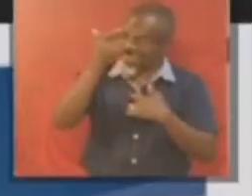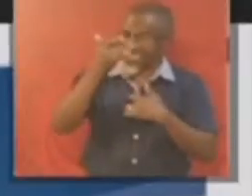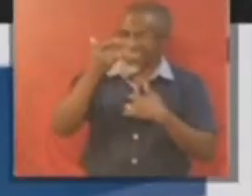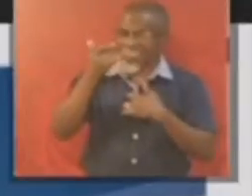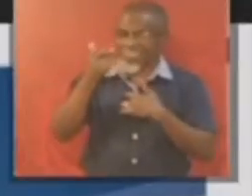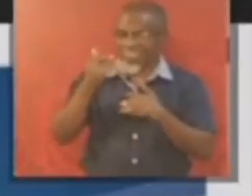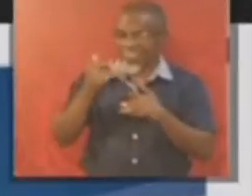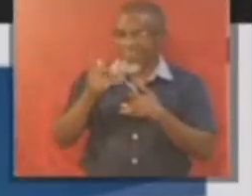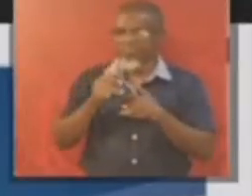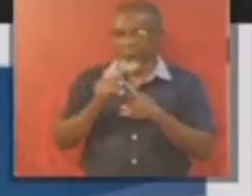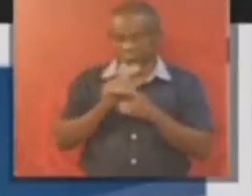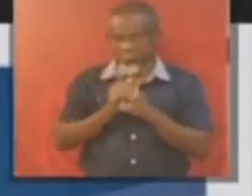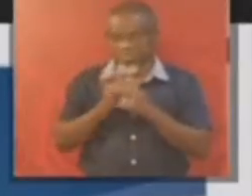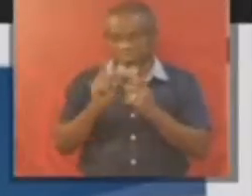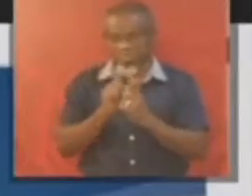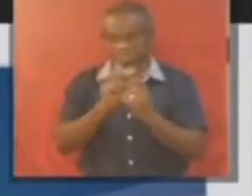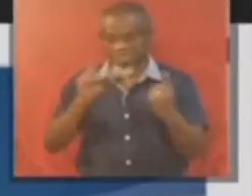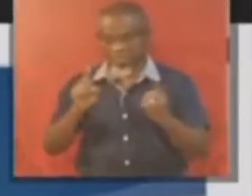So the future.